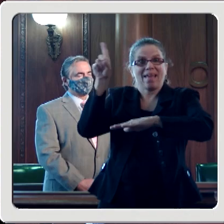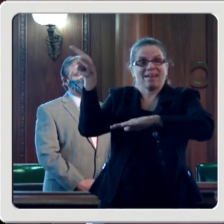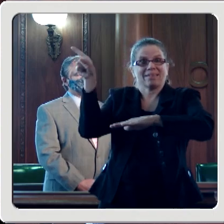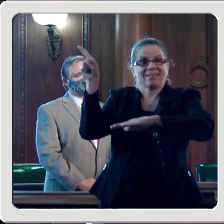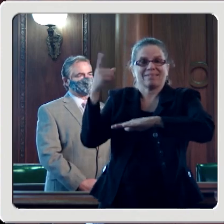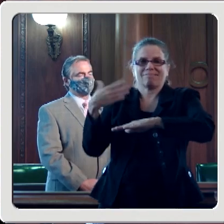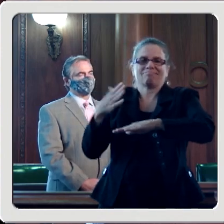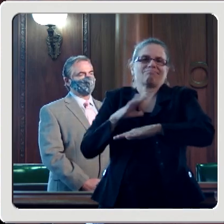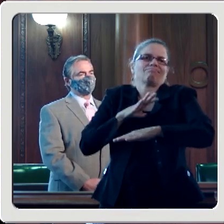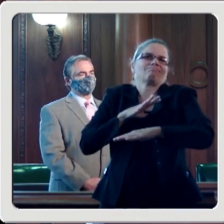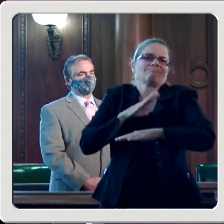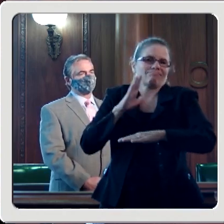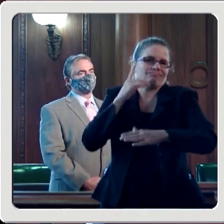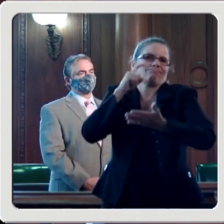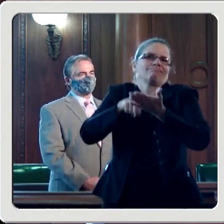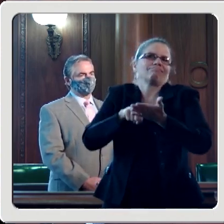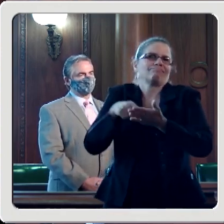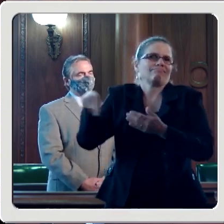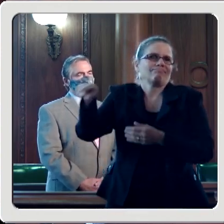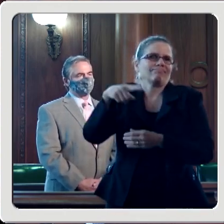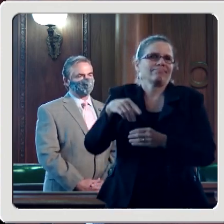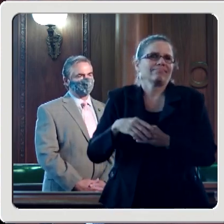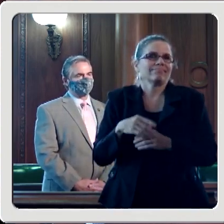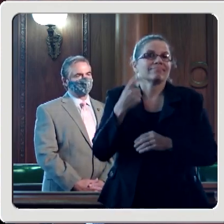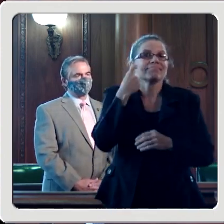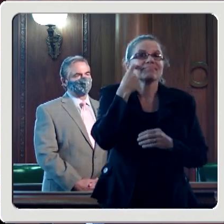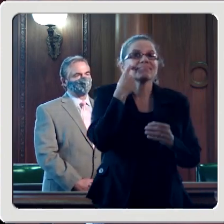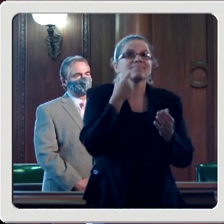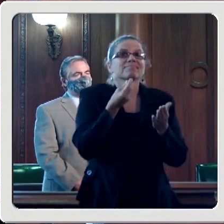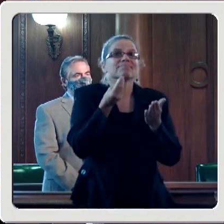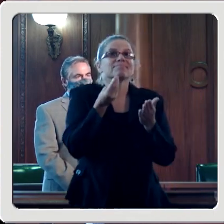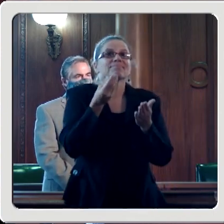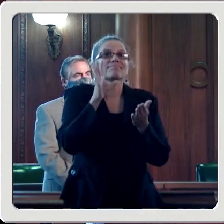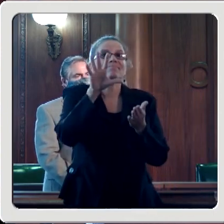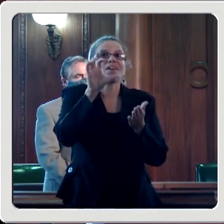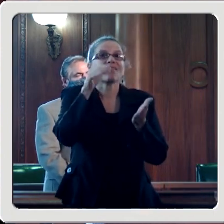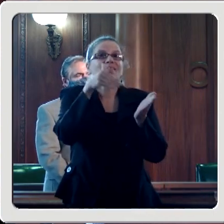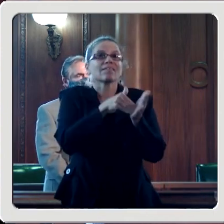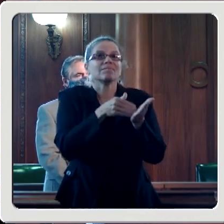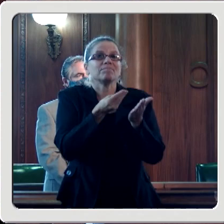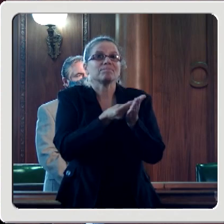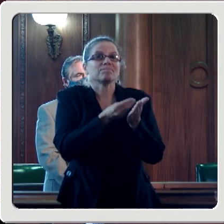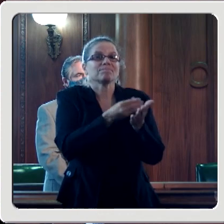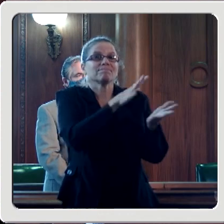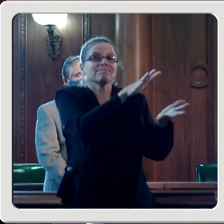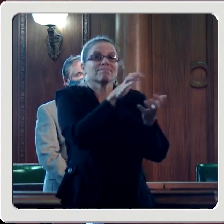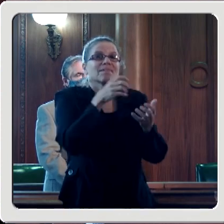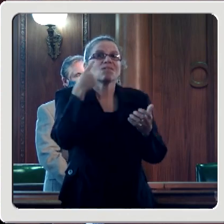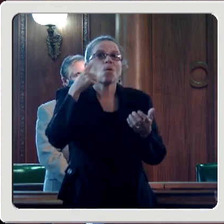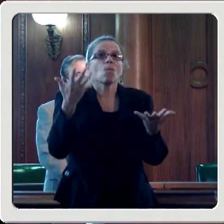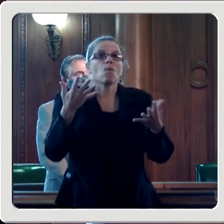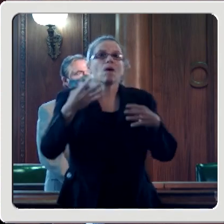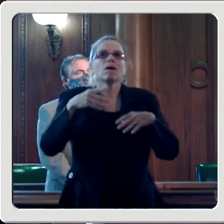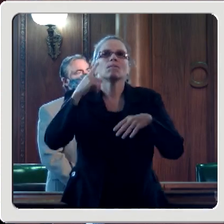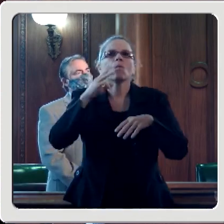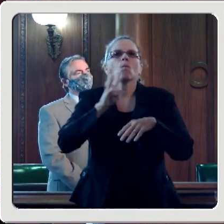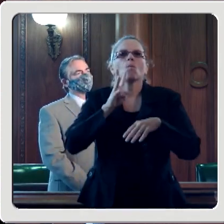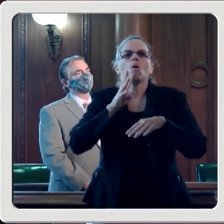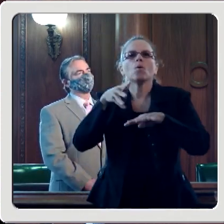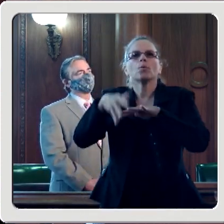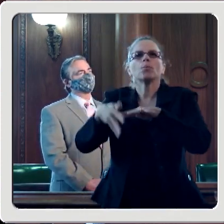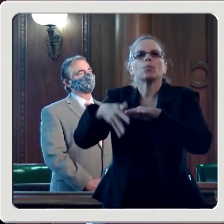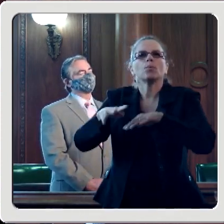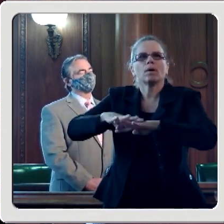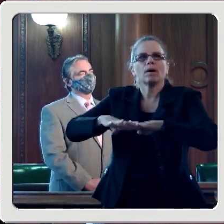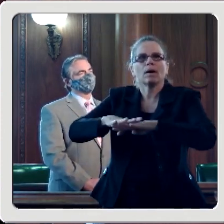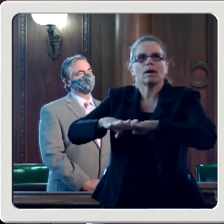repair some drainage lines in South Branch Parkway. Which as soon as we can get that money in place,